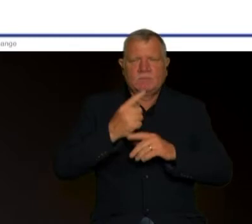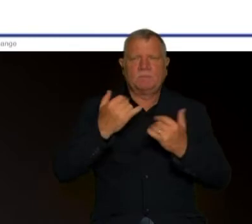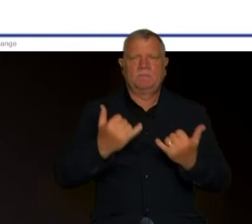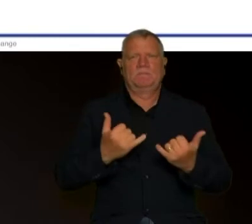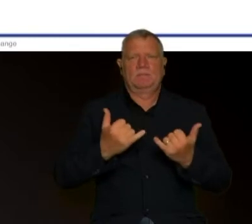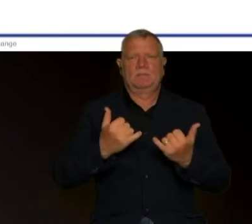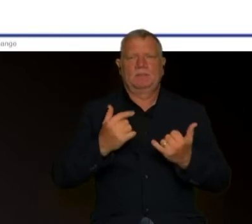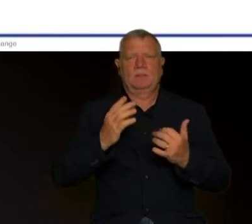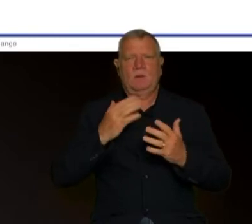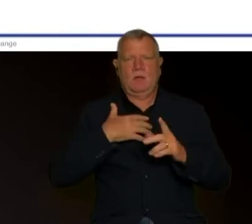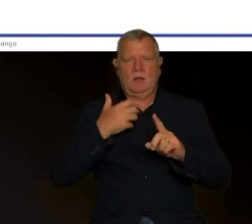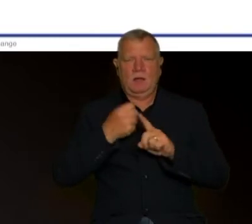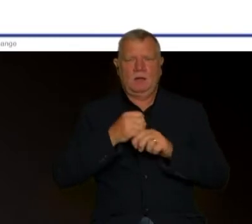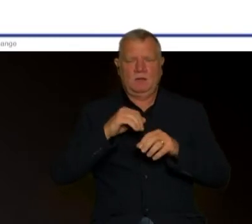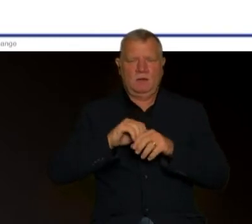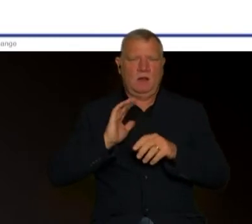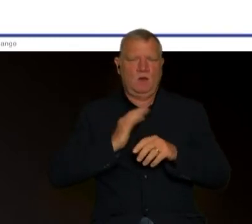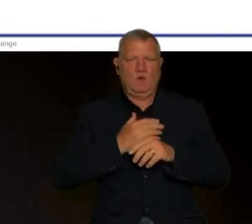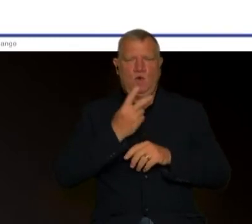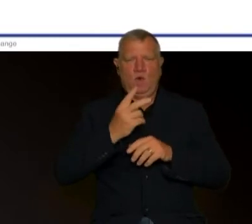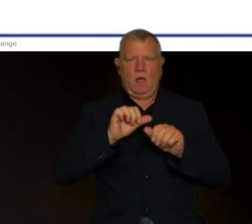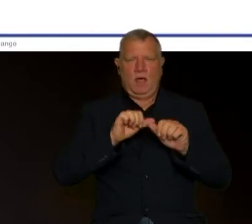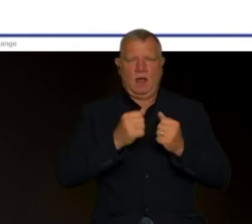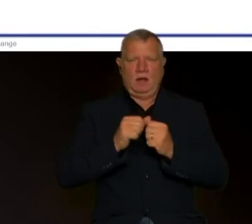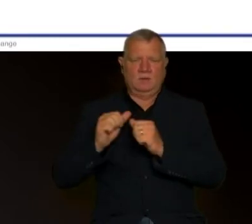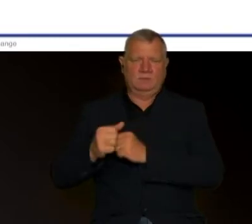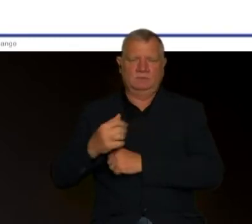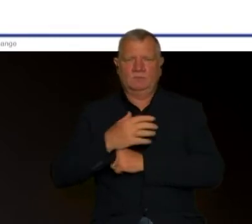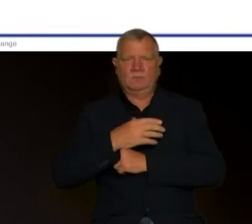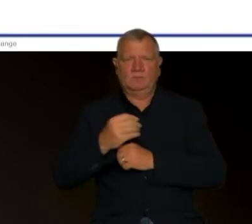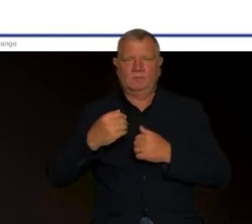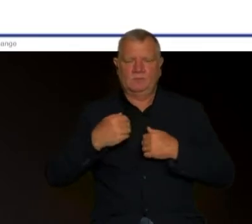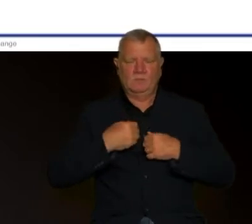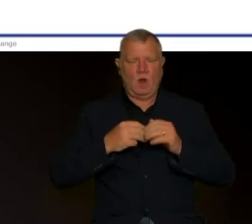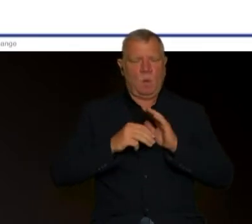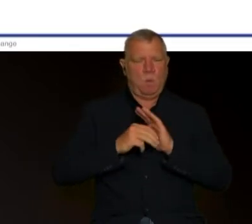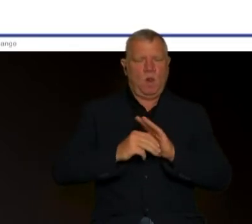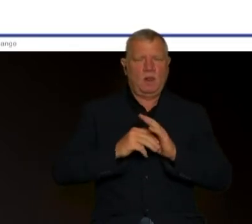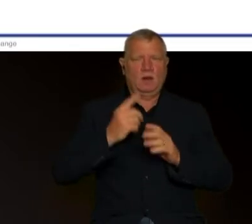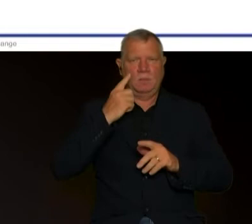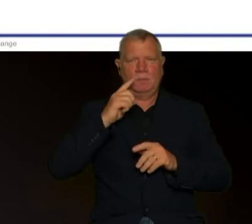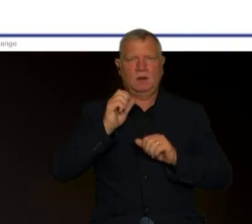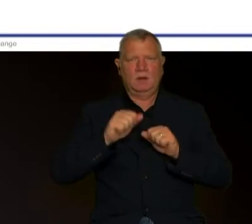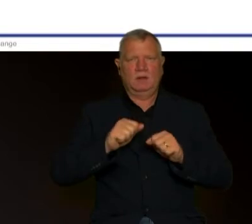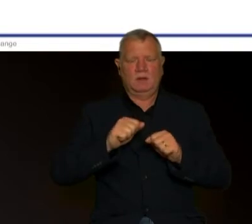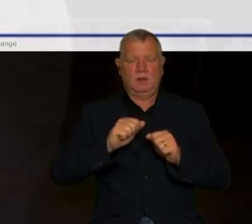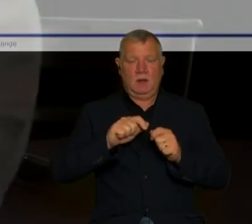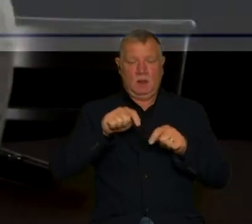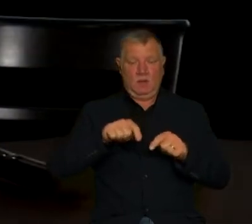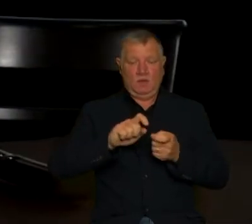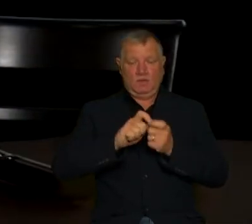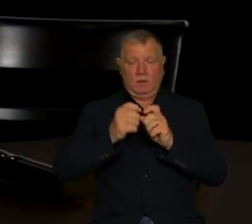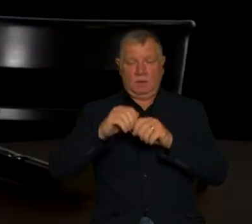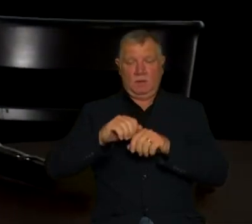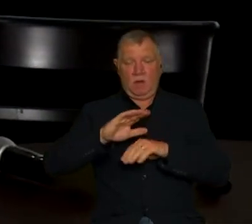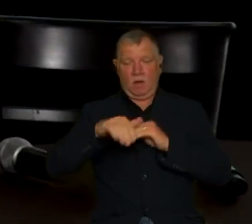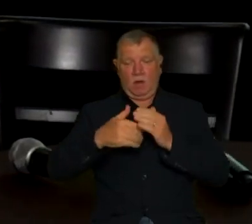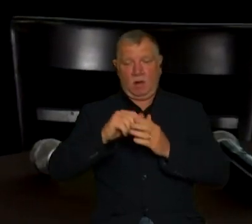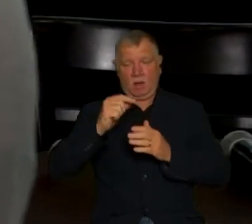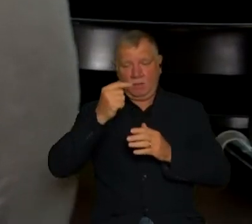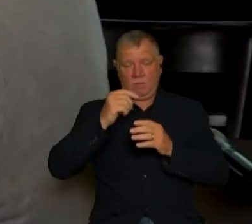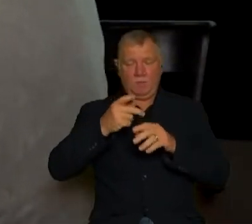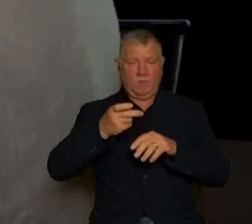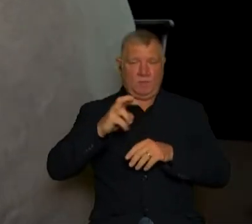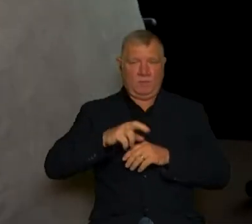to what can be implemented, and it's now having an impact and giving us a model we can replicate